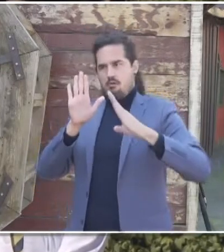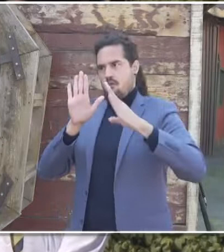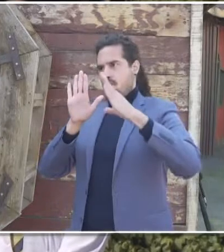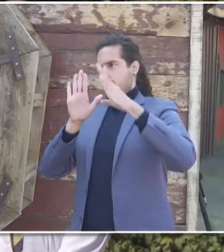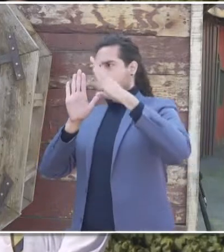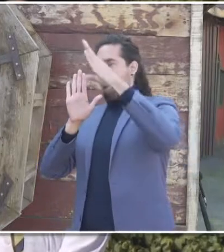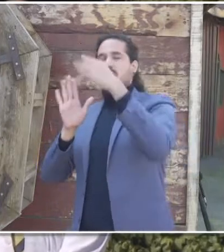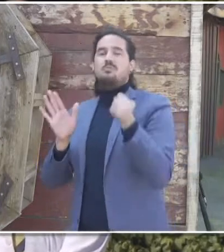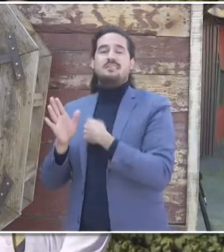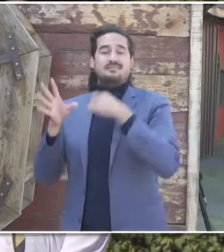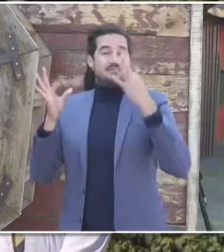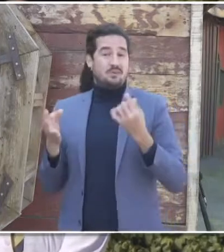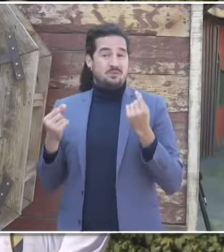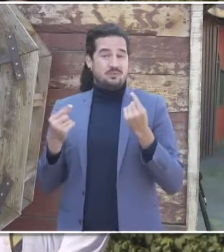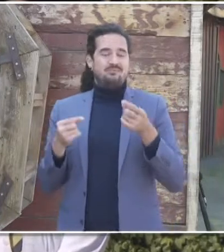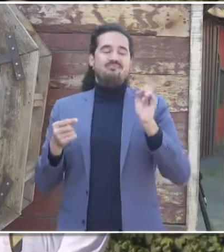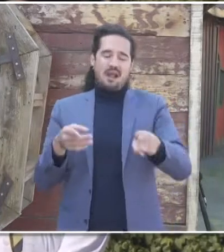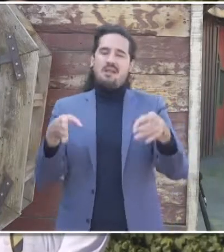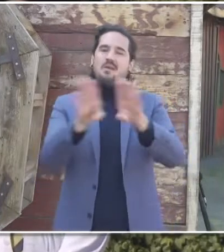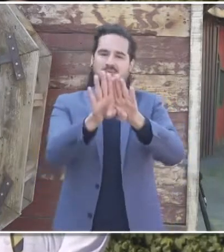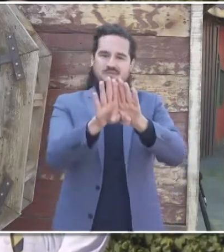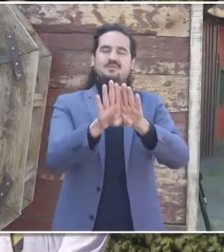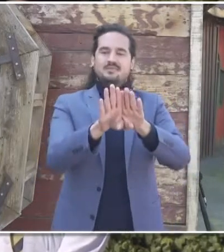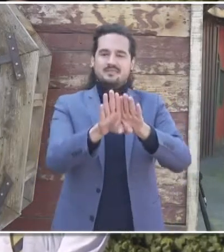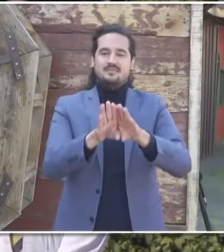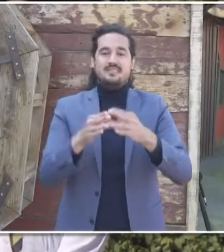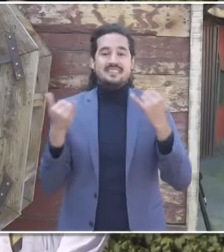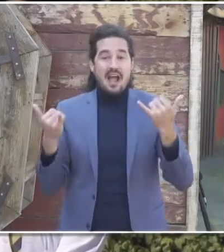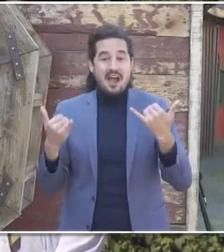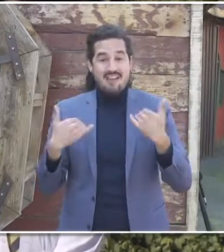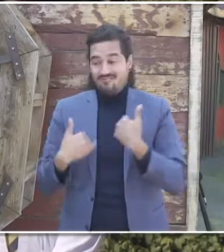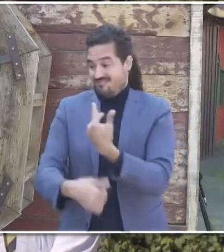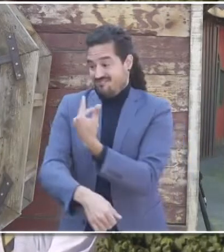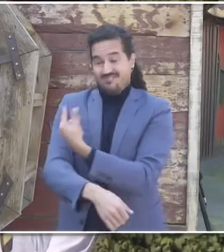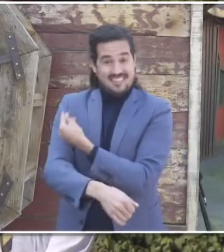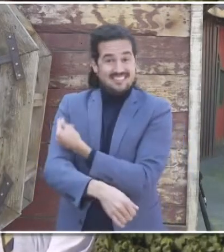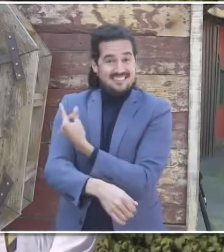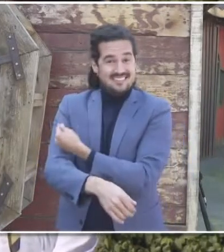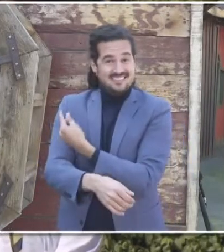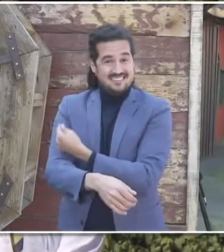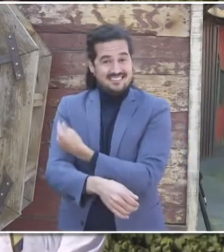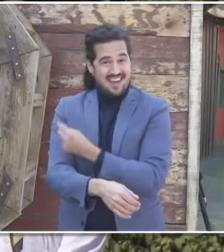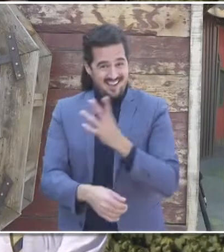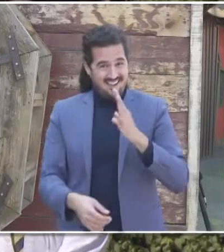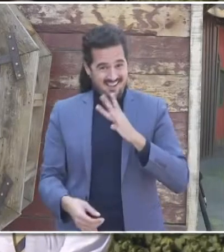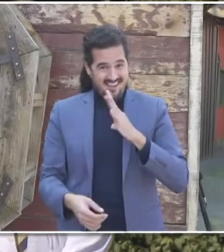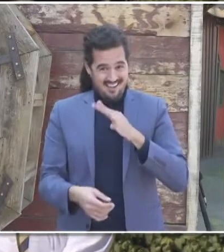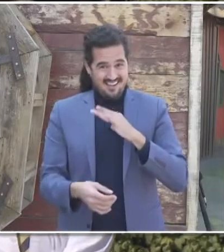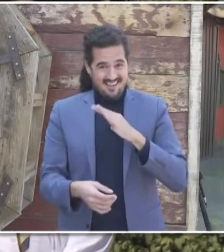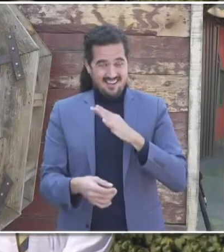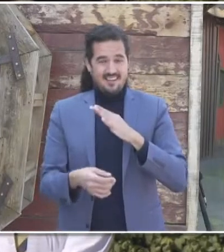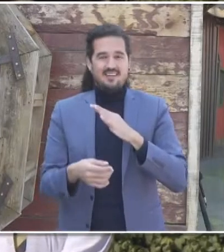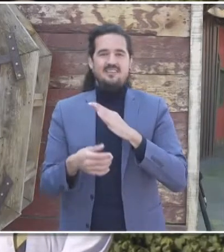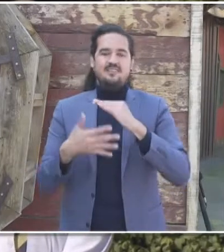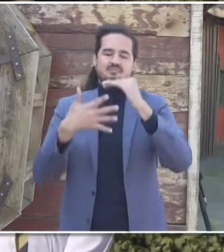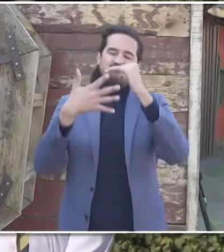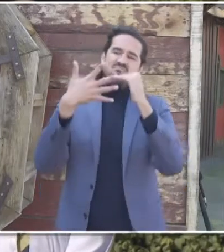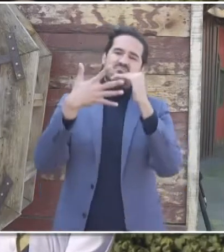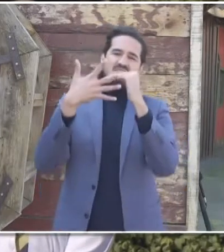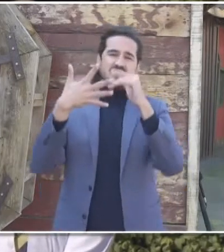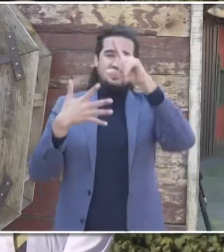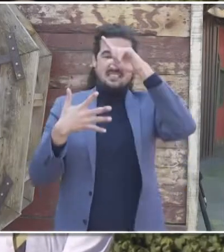vaccines available, and it's making a difference. And by the middle of this summer, we will reach the president's goal to have over 70%